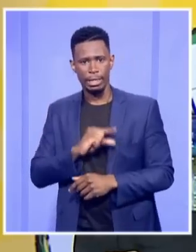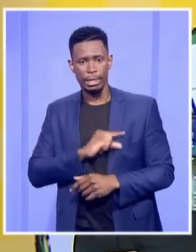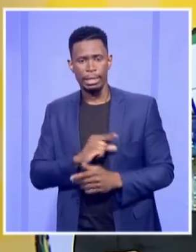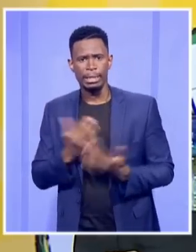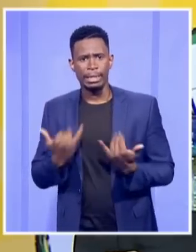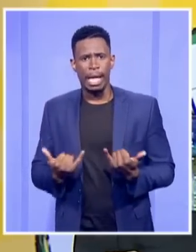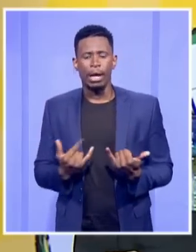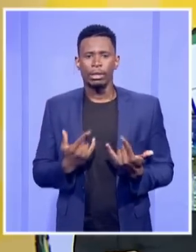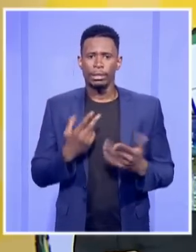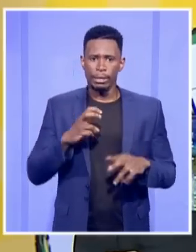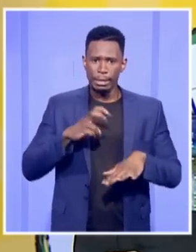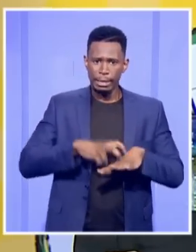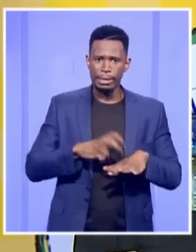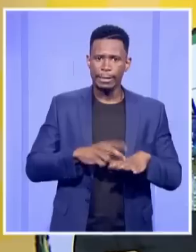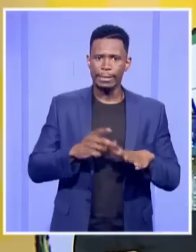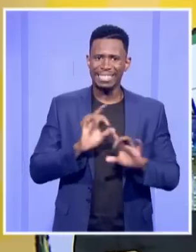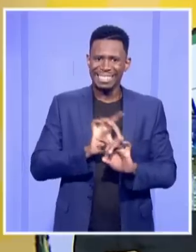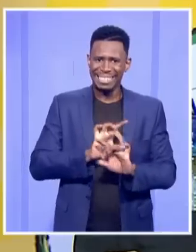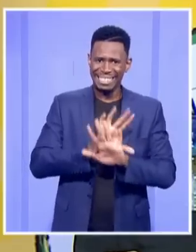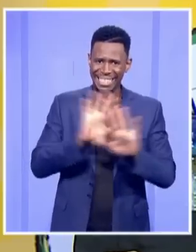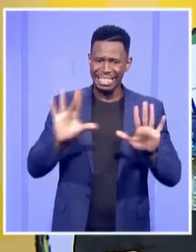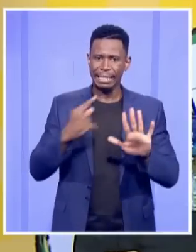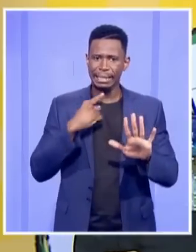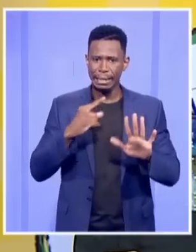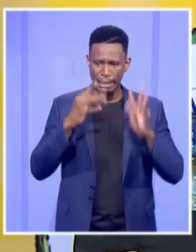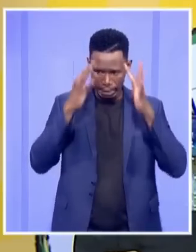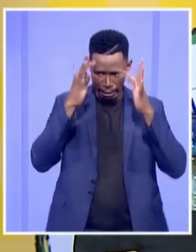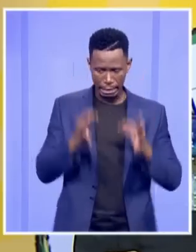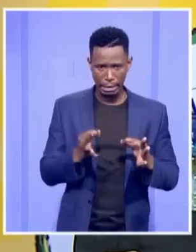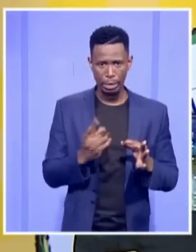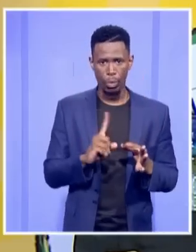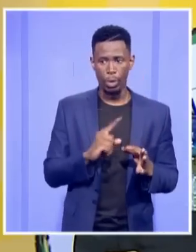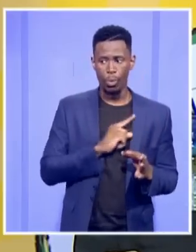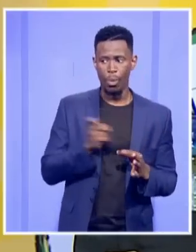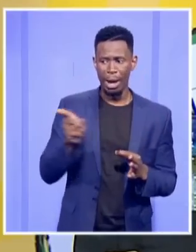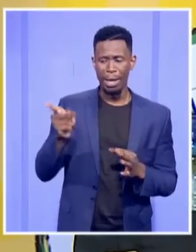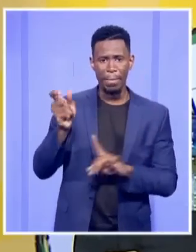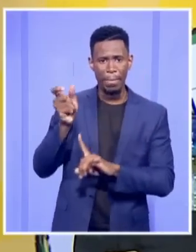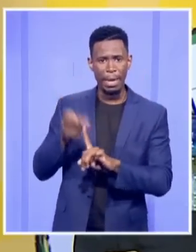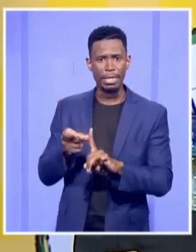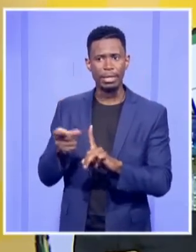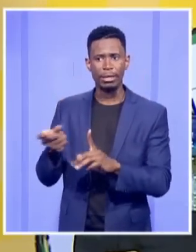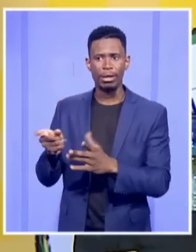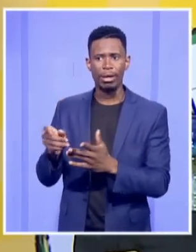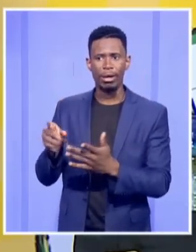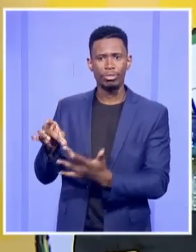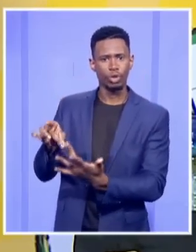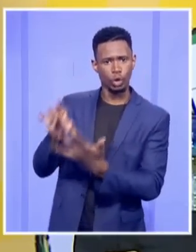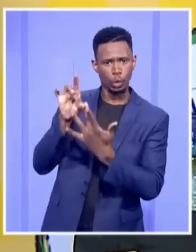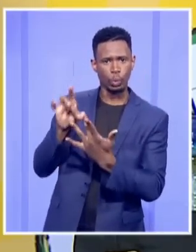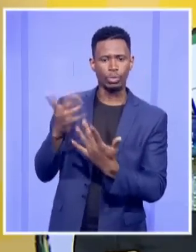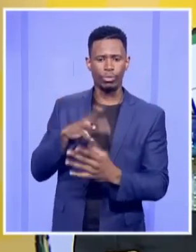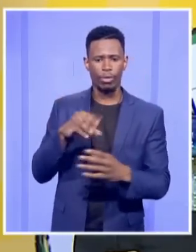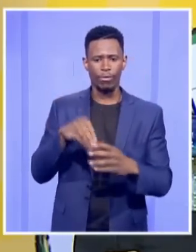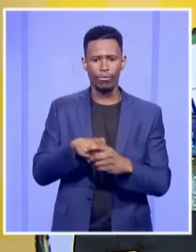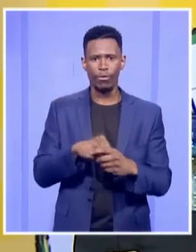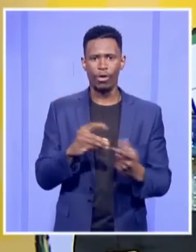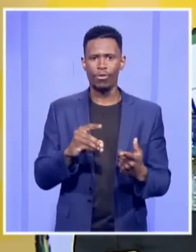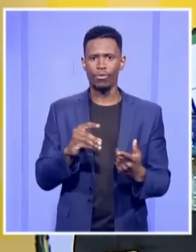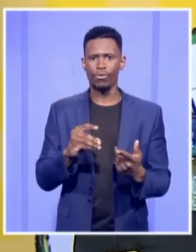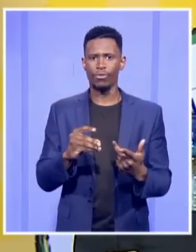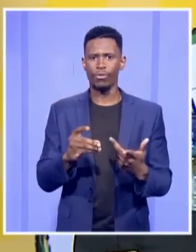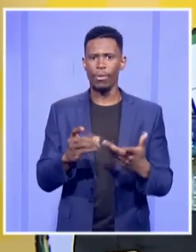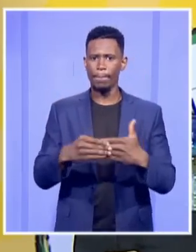is, convey that, and communicate one consistent message, so that those of our